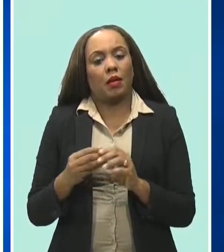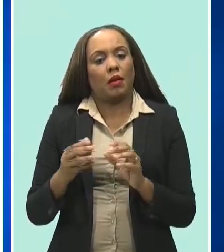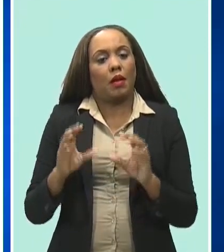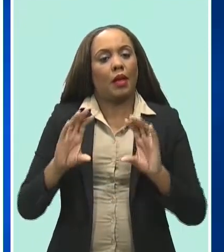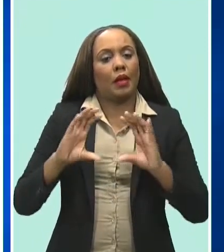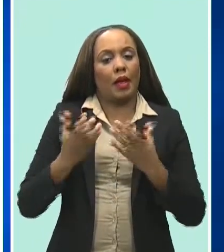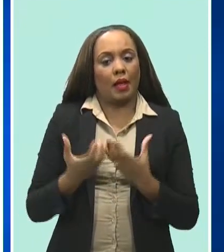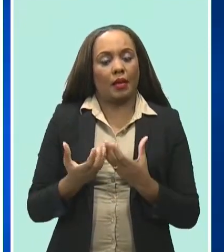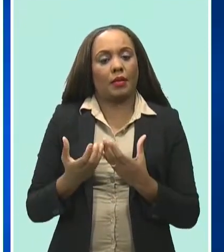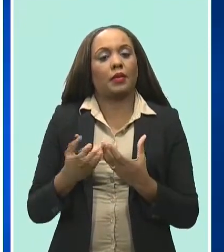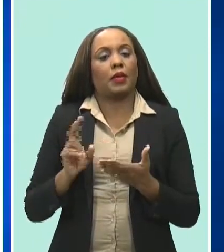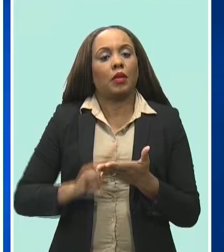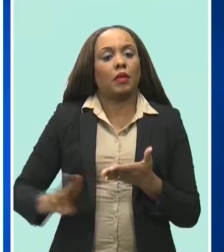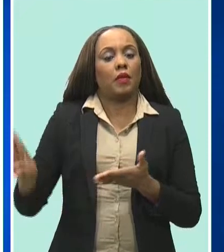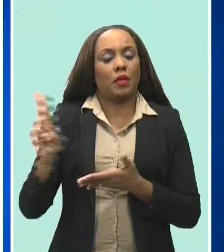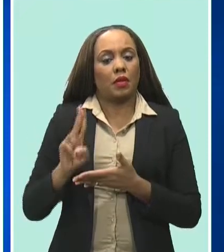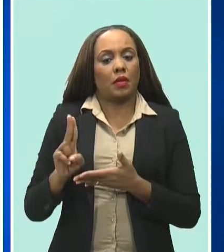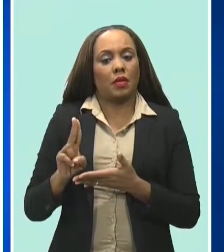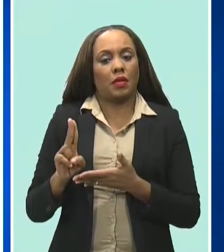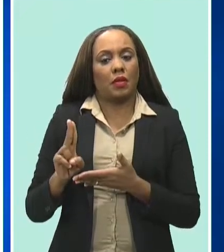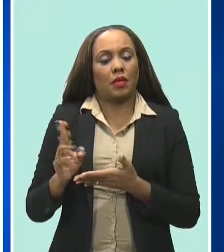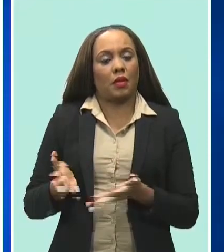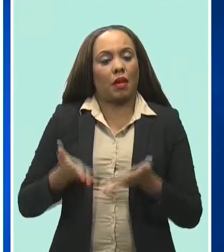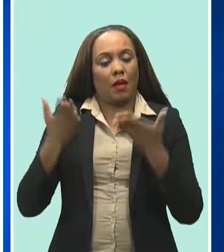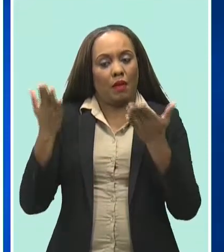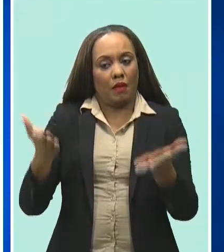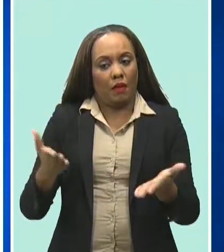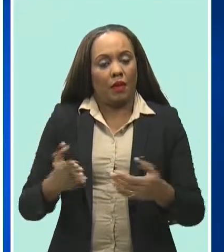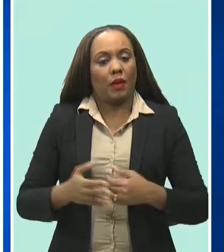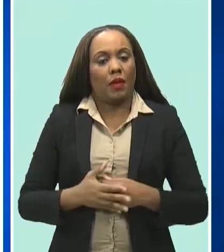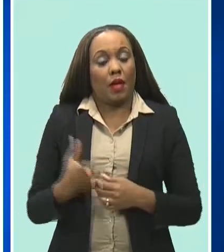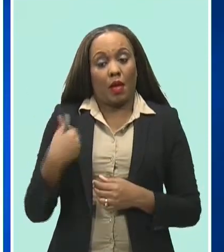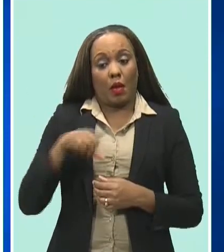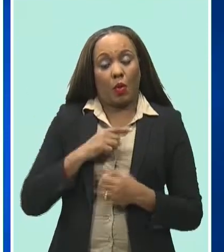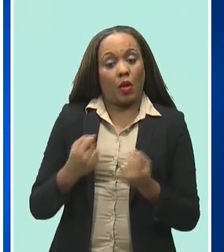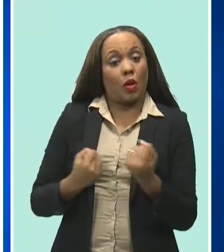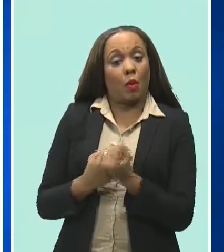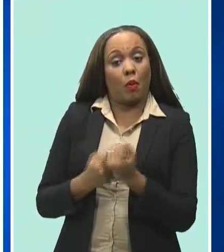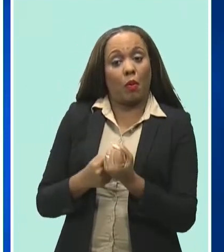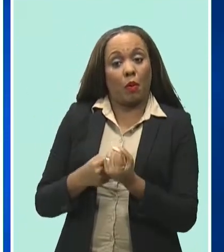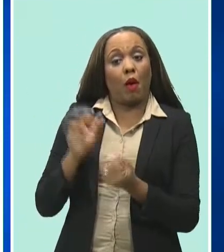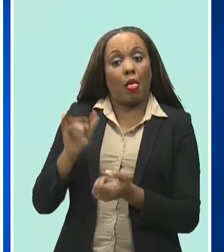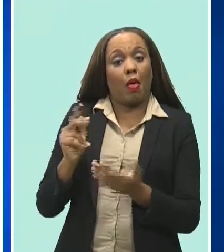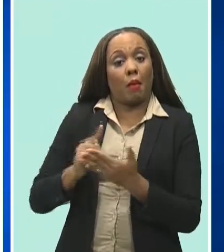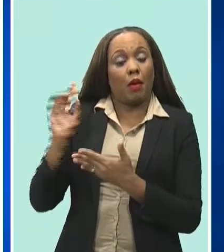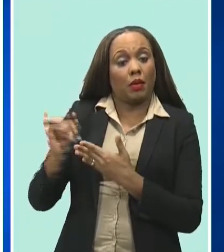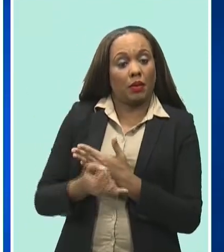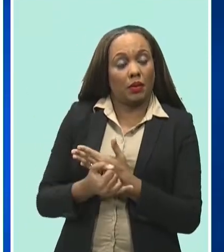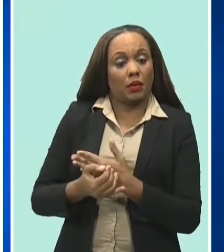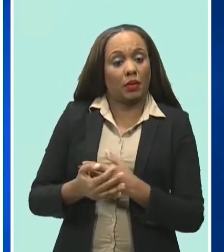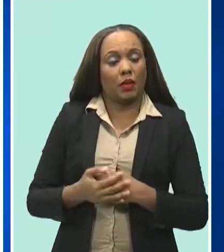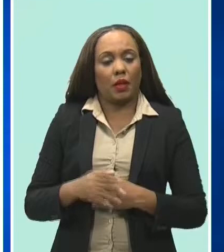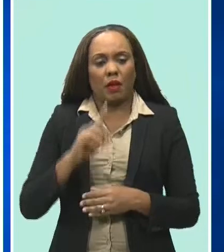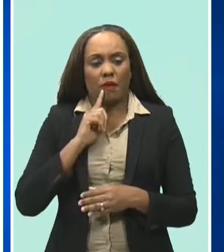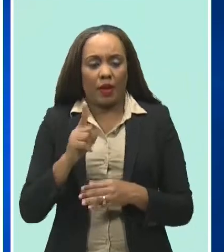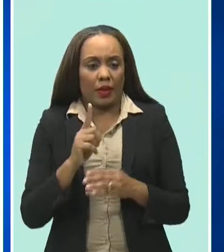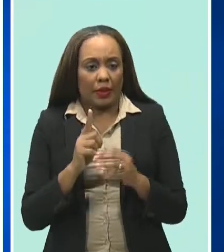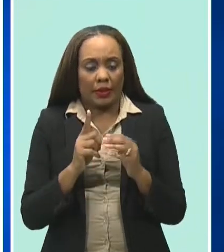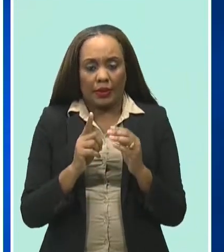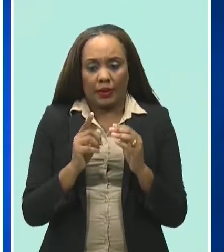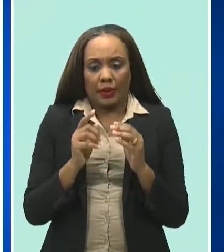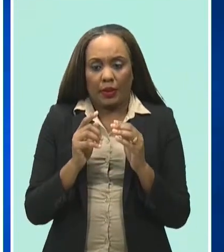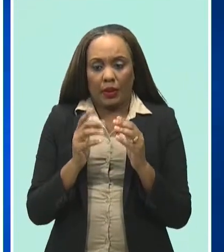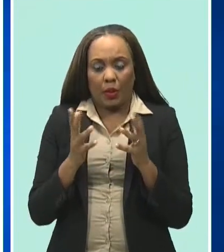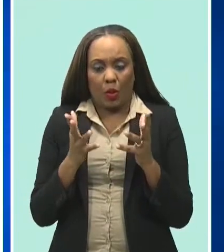by University of West Indies Open Campus that was sponsored by the project. So this was tailored specifically to the needs